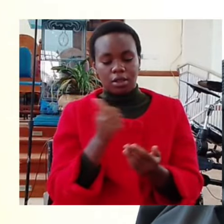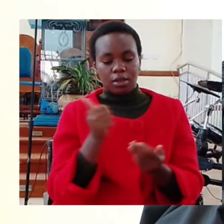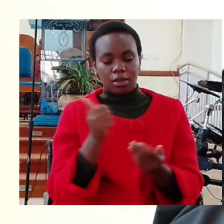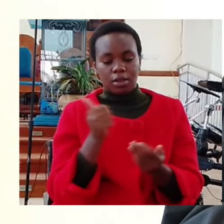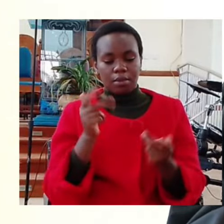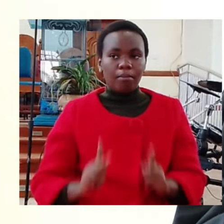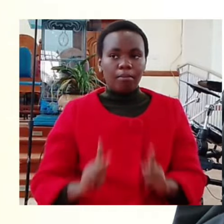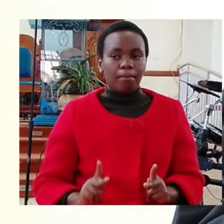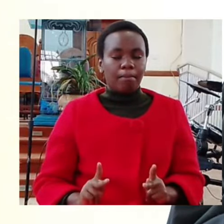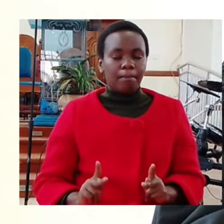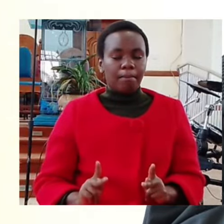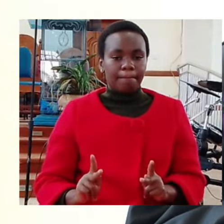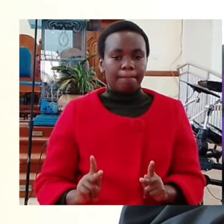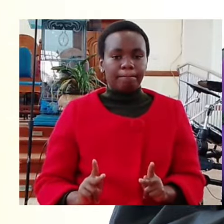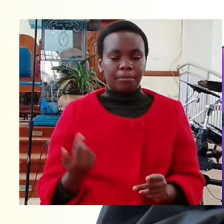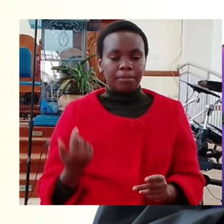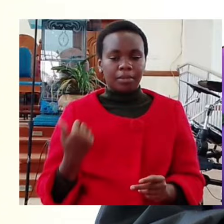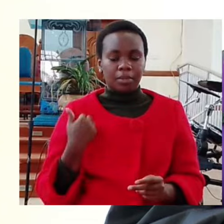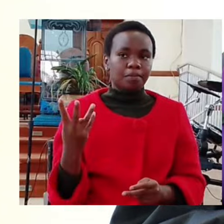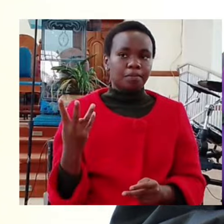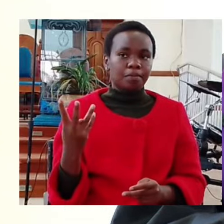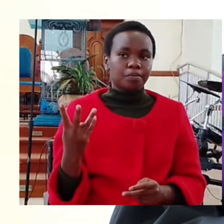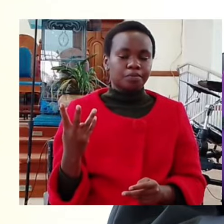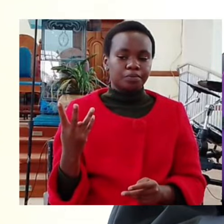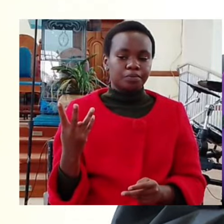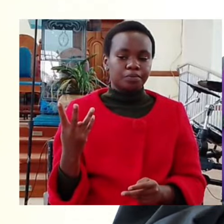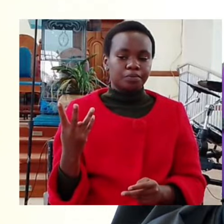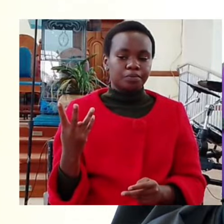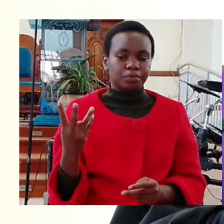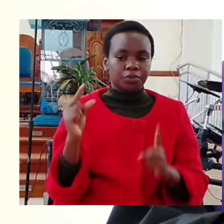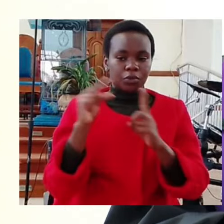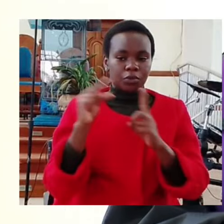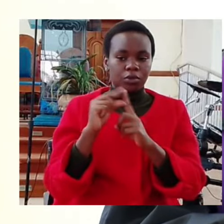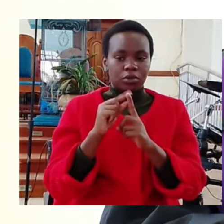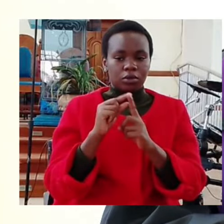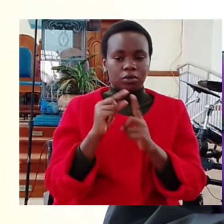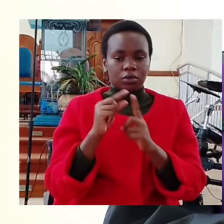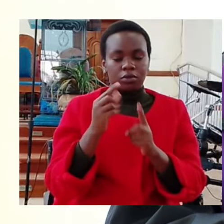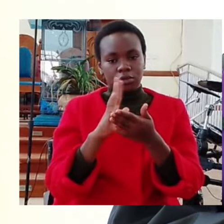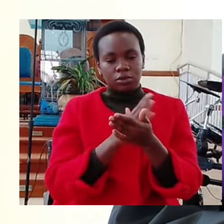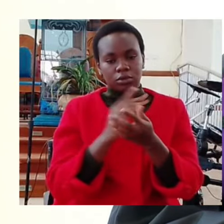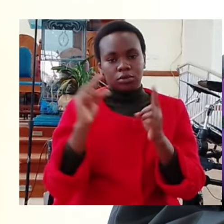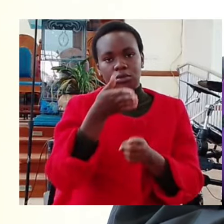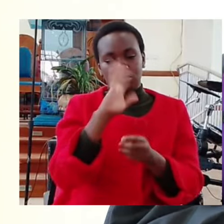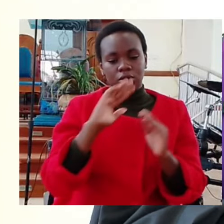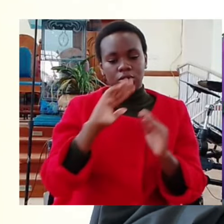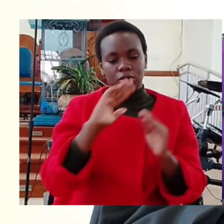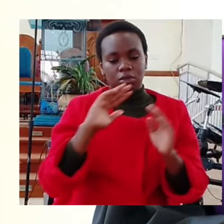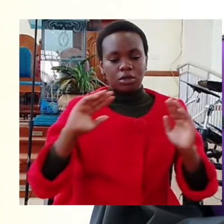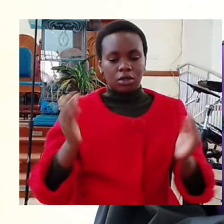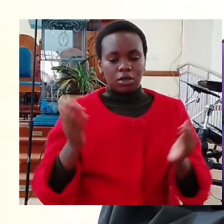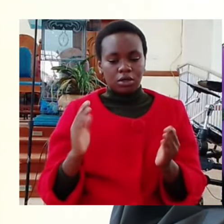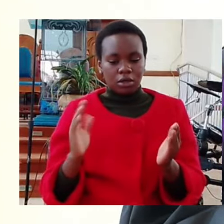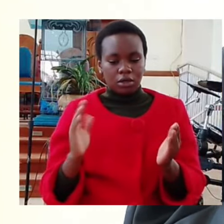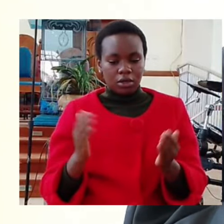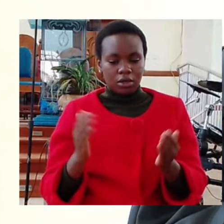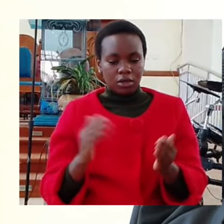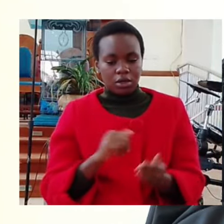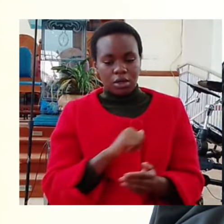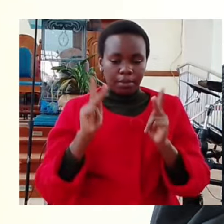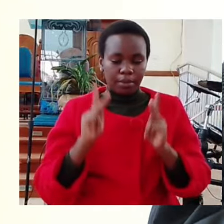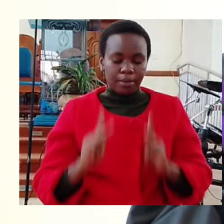And number four, the word of God. Share the word of God to encourage others. We have,